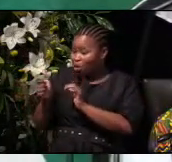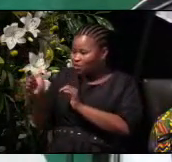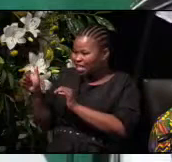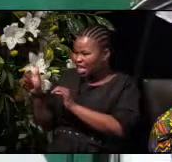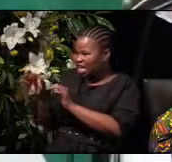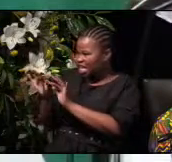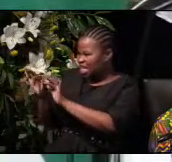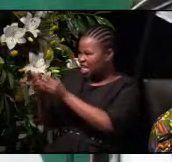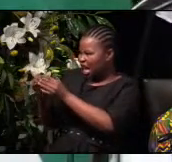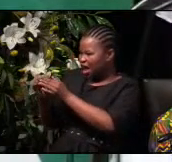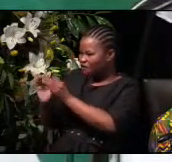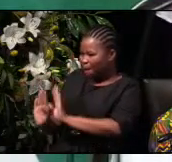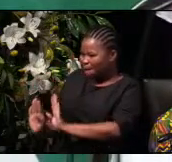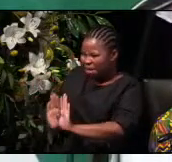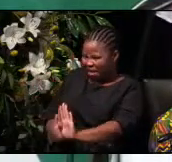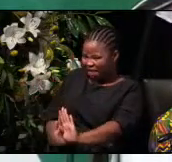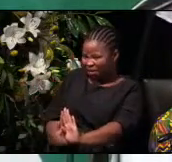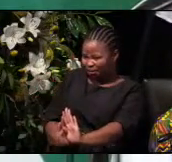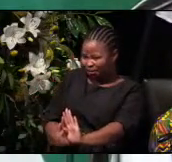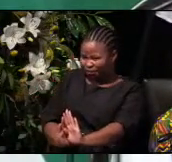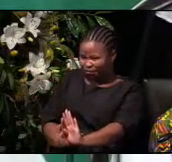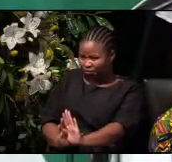orientation and attitude